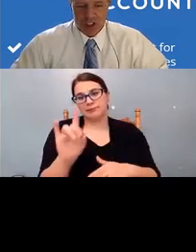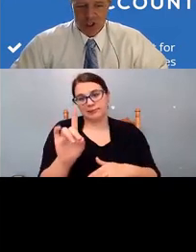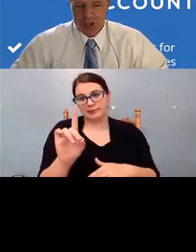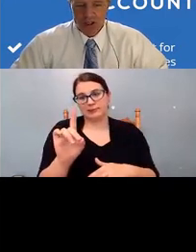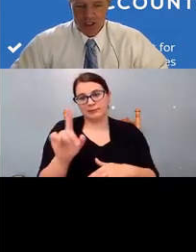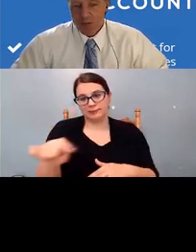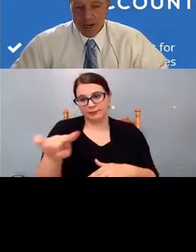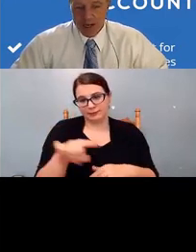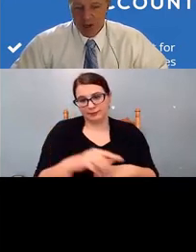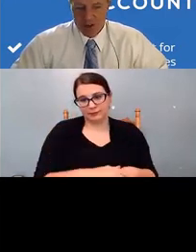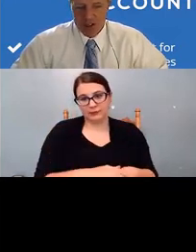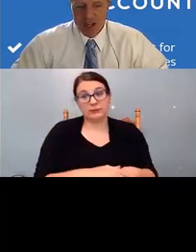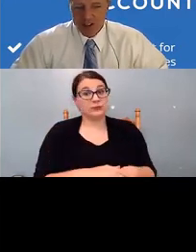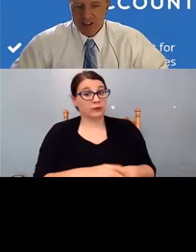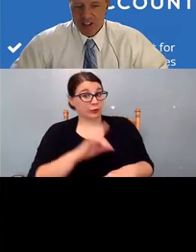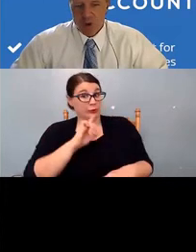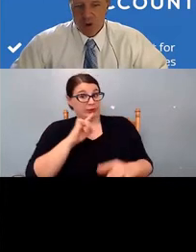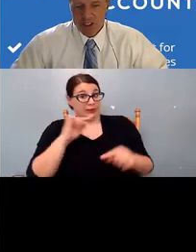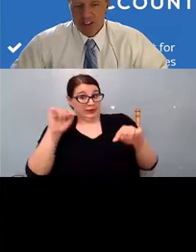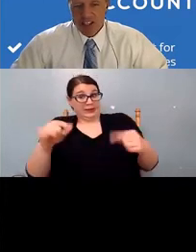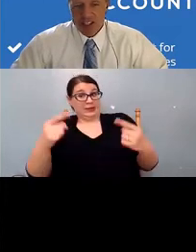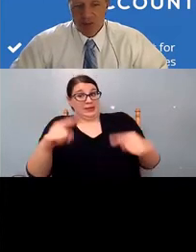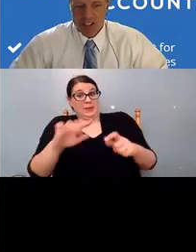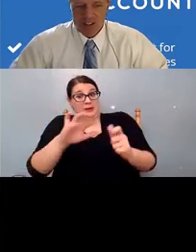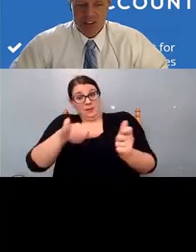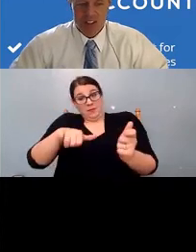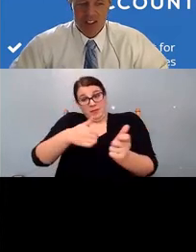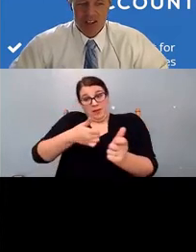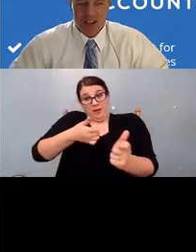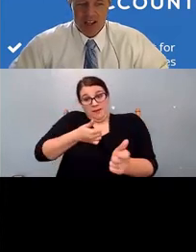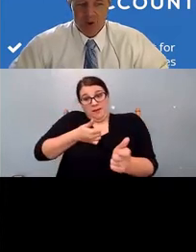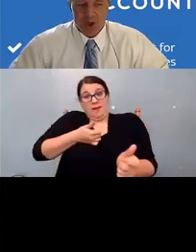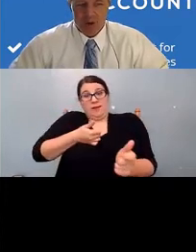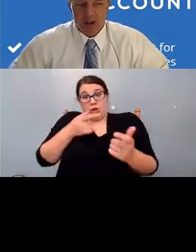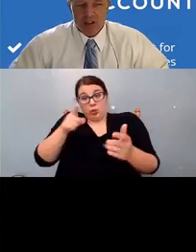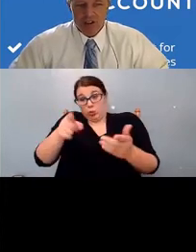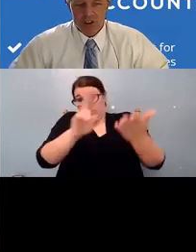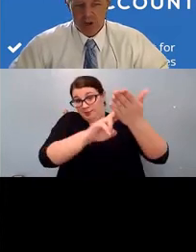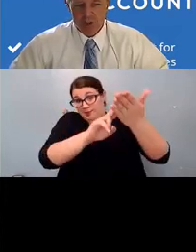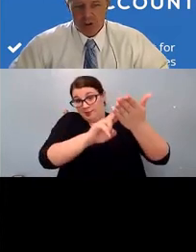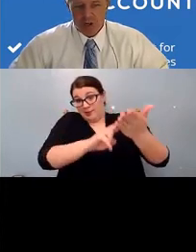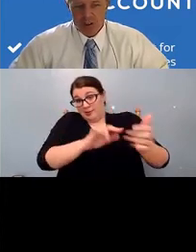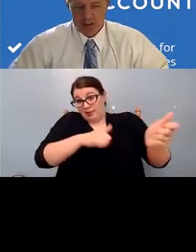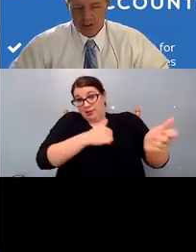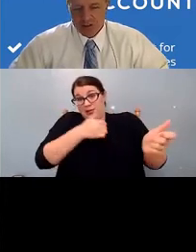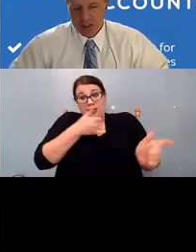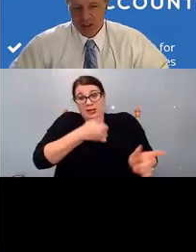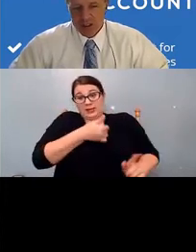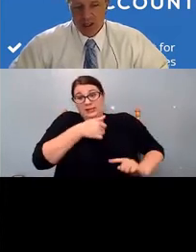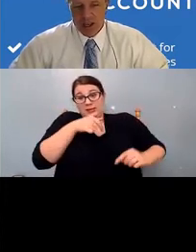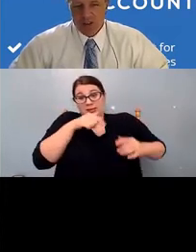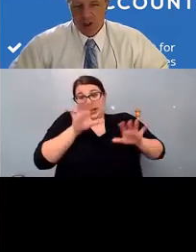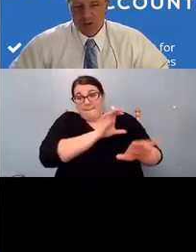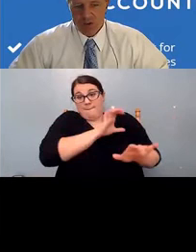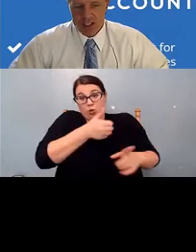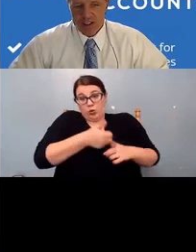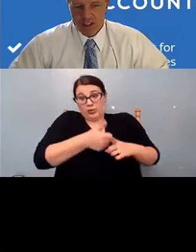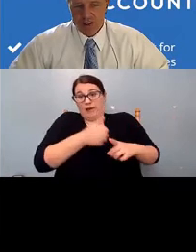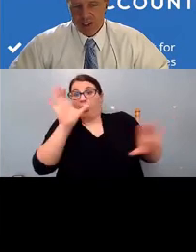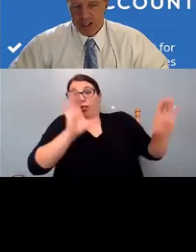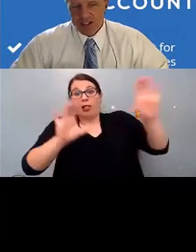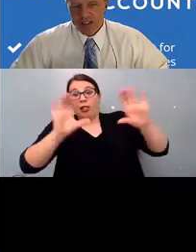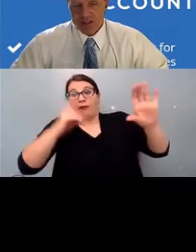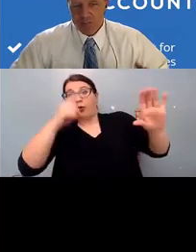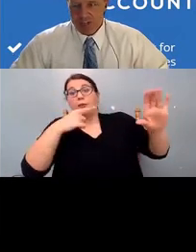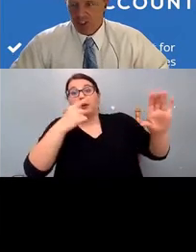is actually going on in the background as the enrollment is taking place, and it will go out and search public records and look for things